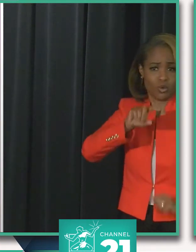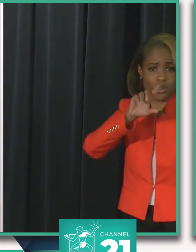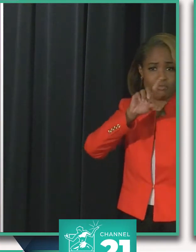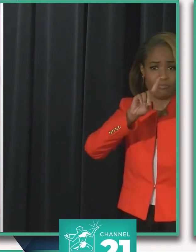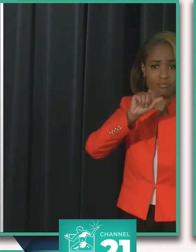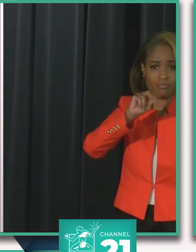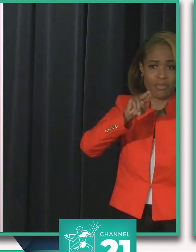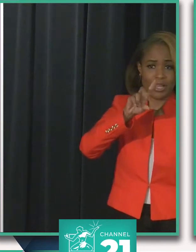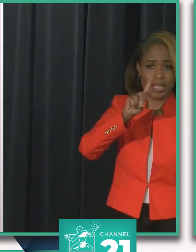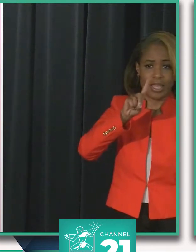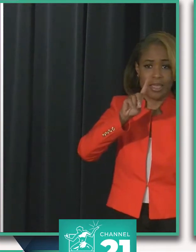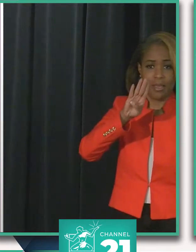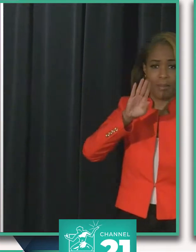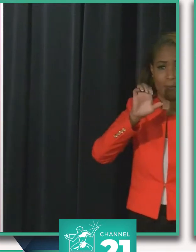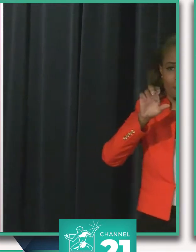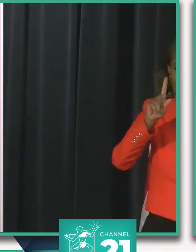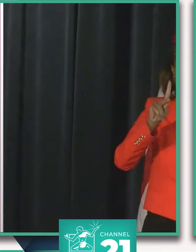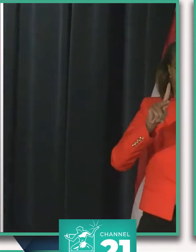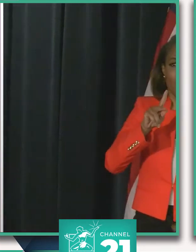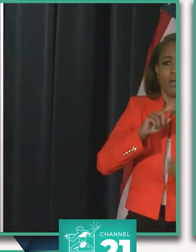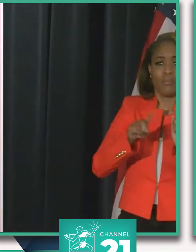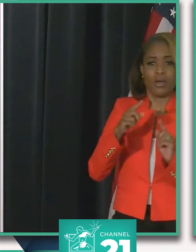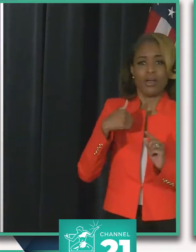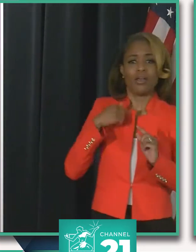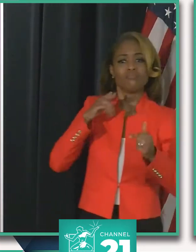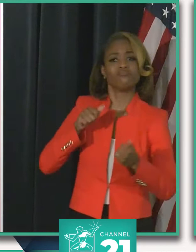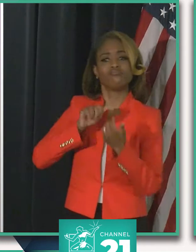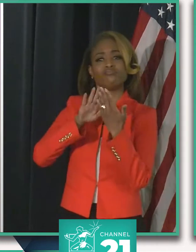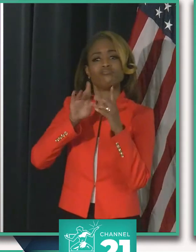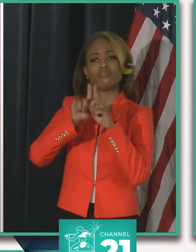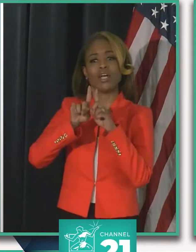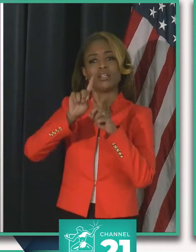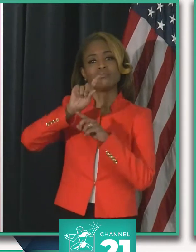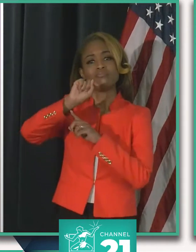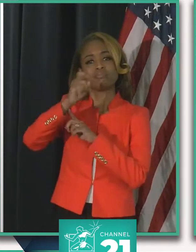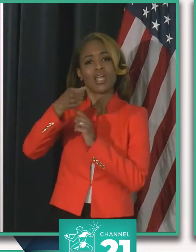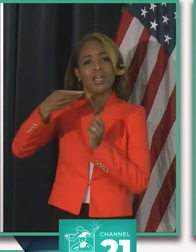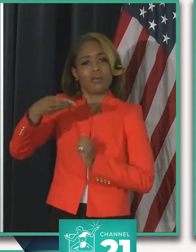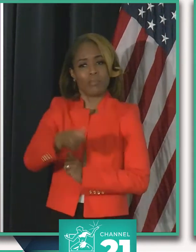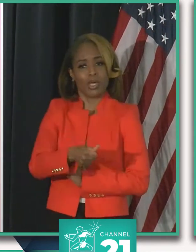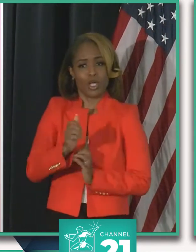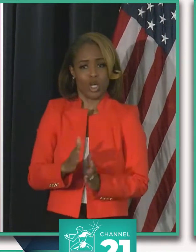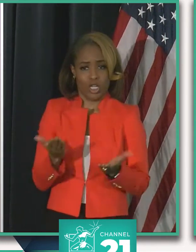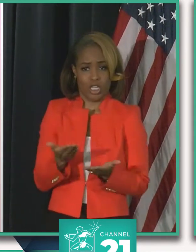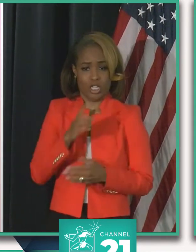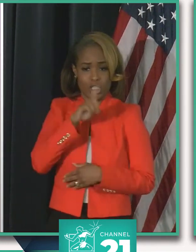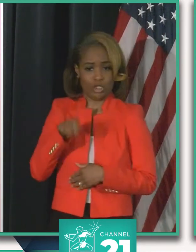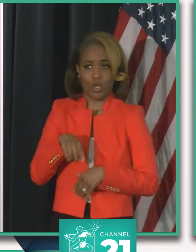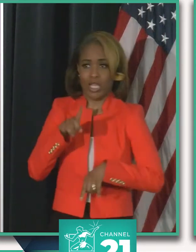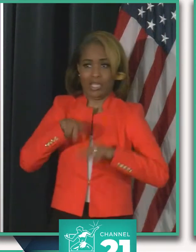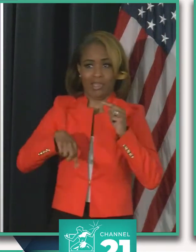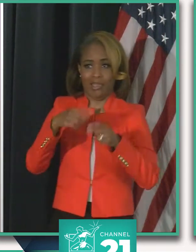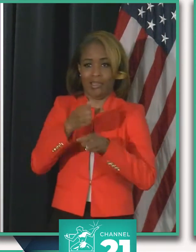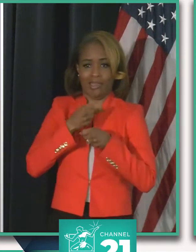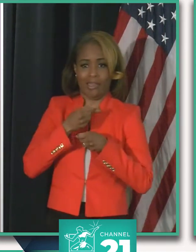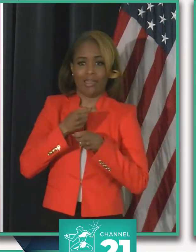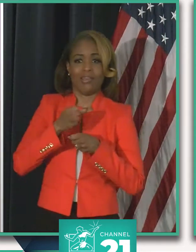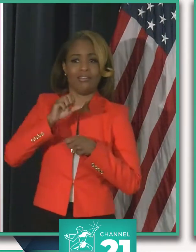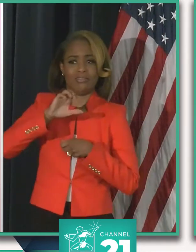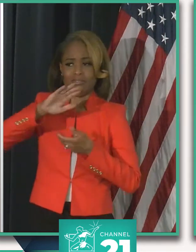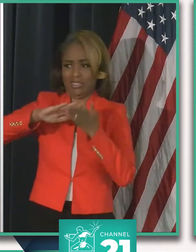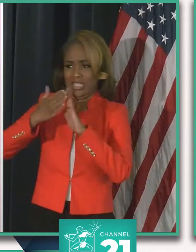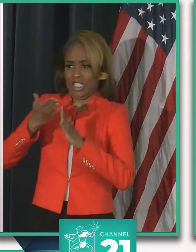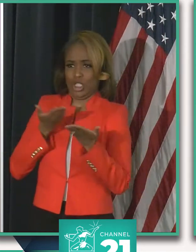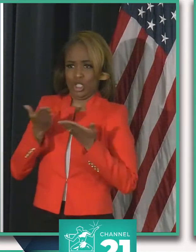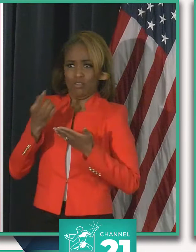importantly today, I'm approaching this as a taxpayer in Detroit who can't even get city services to come out to one